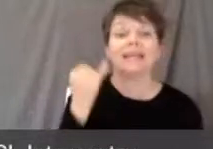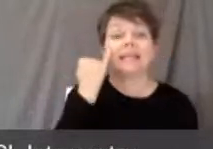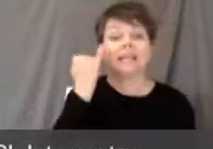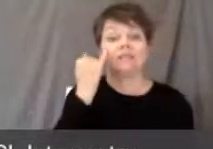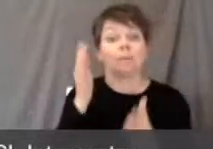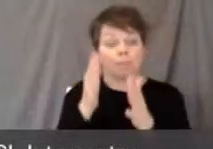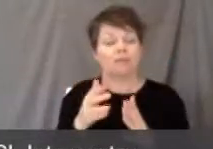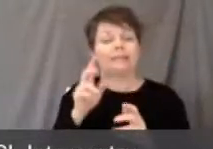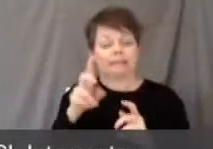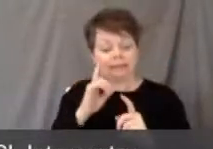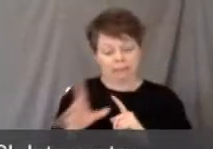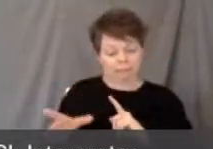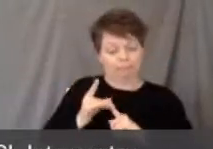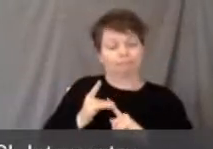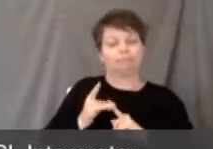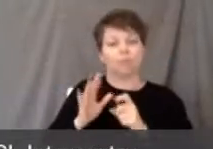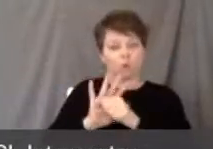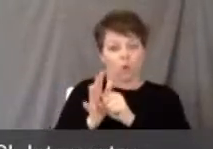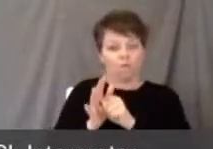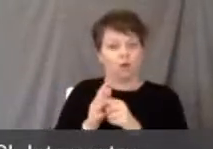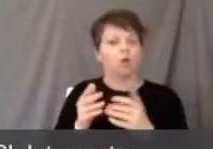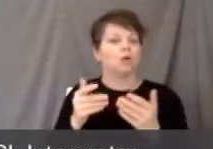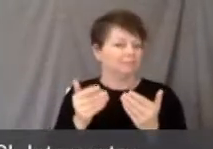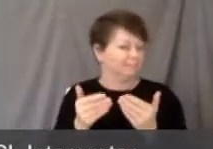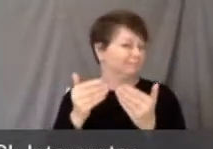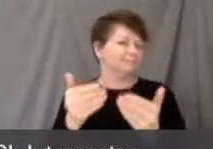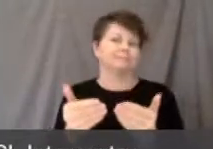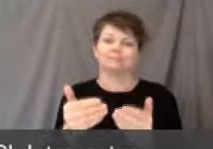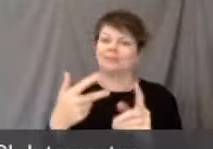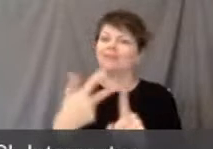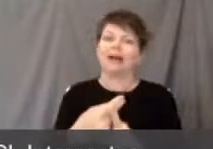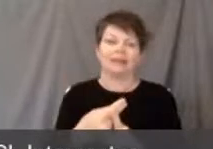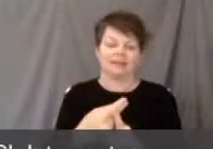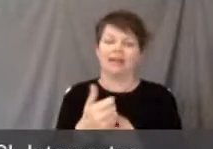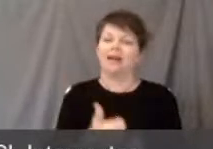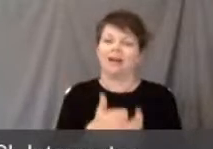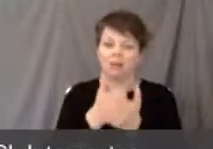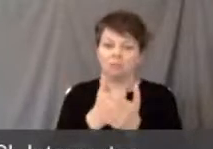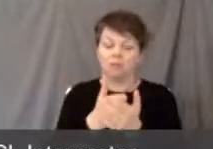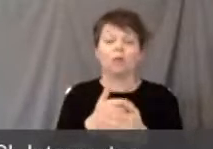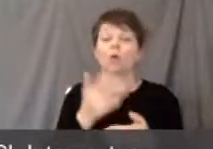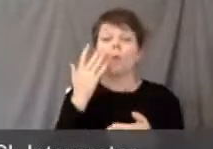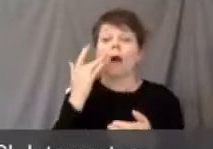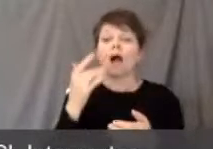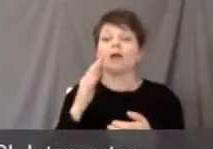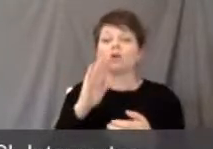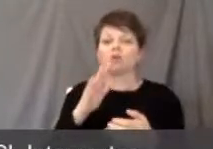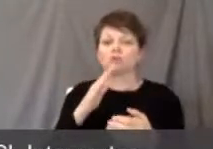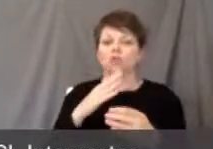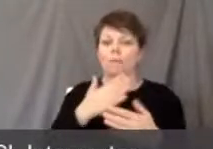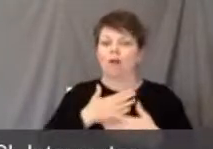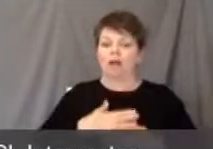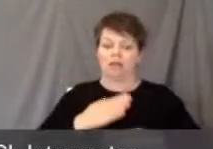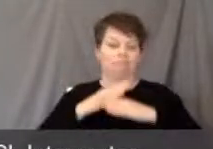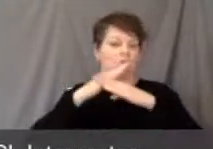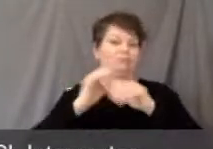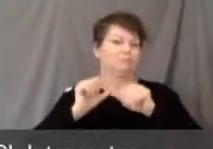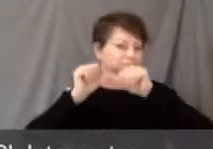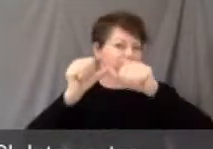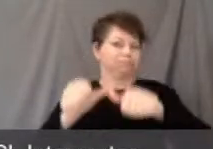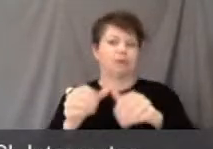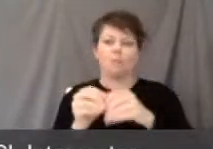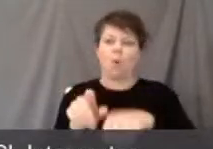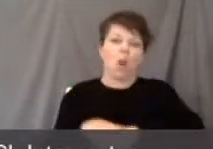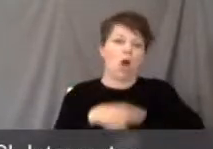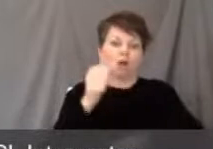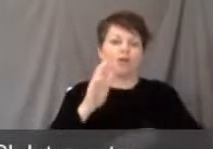natural COVID infection, to get the vaccine. It does appear that you have longer lasting immunity with a vaccine than with a